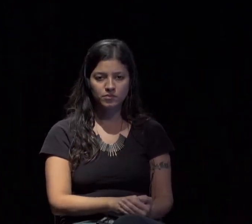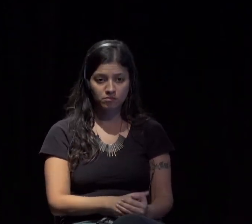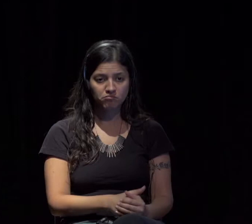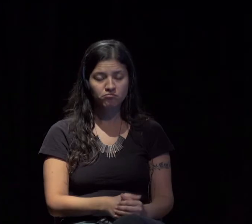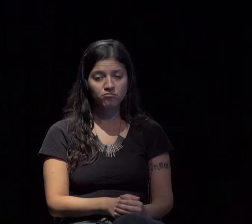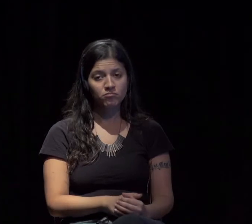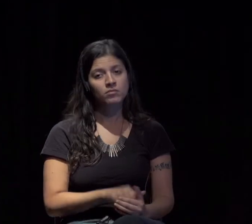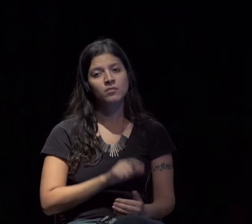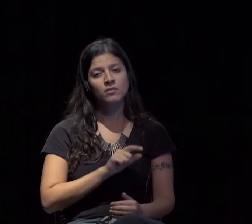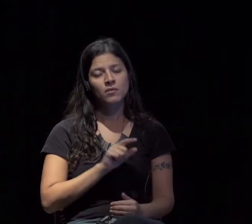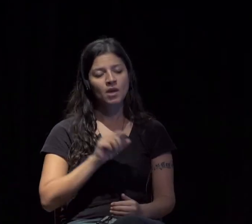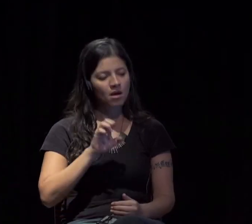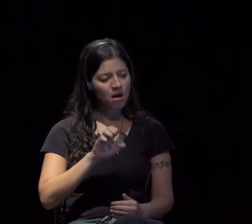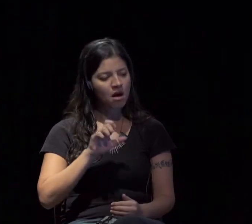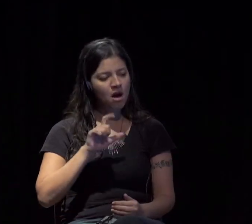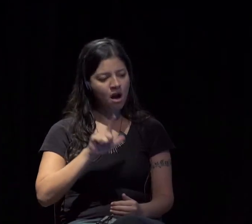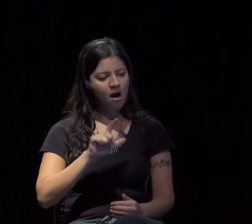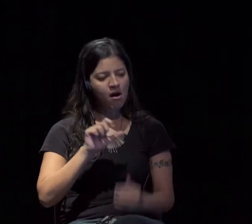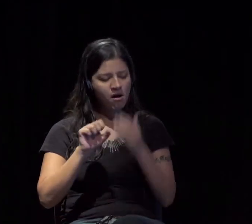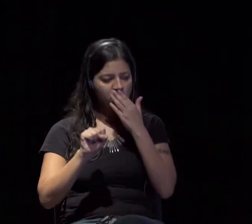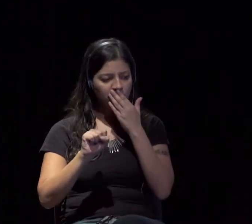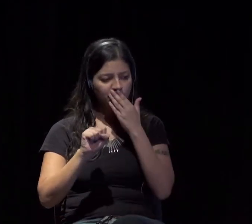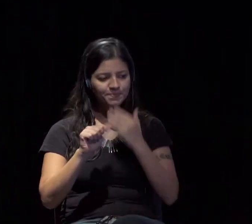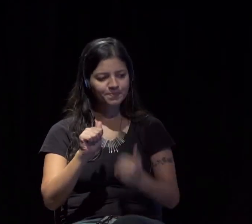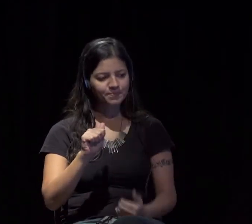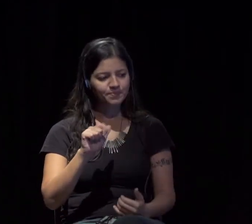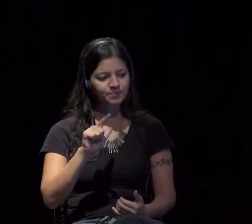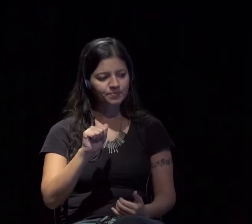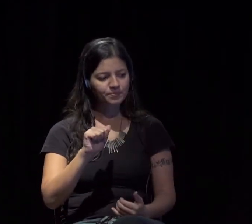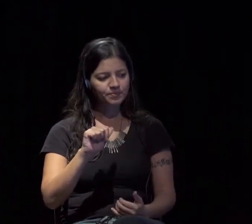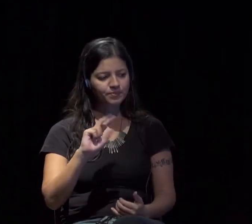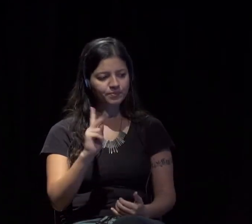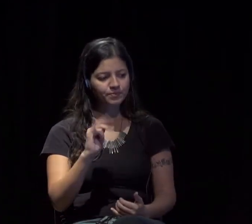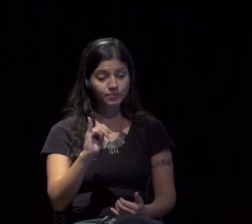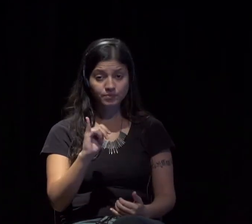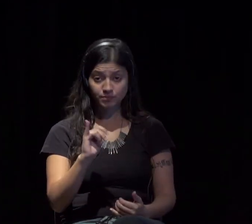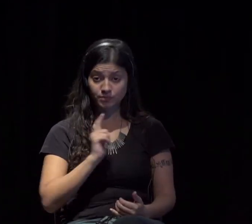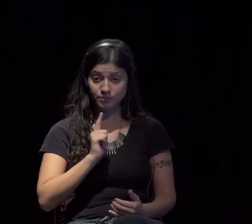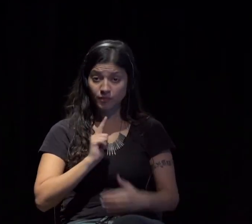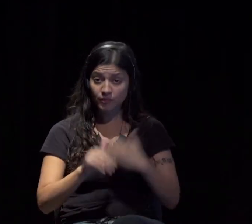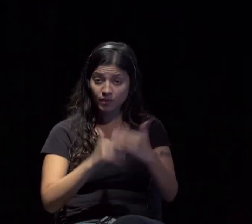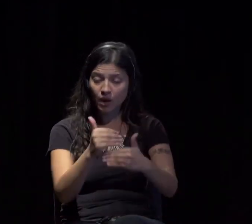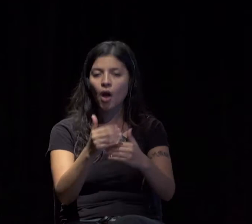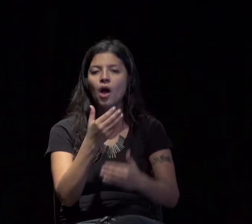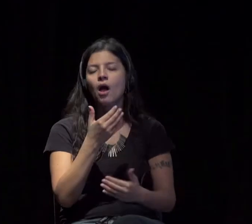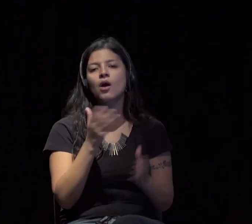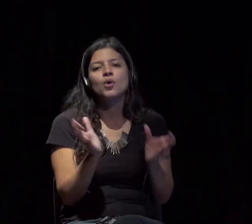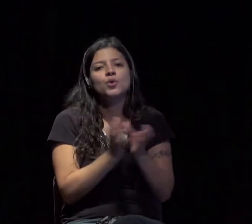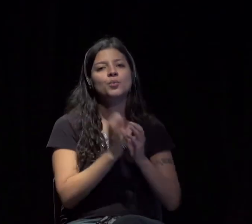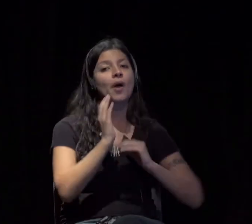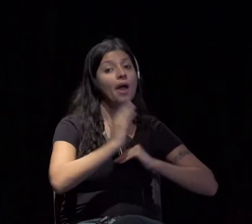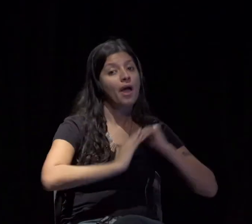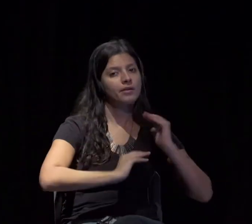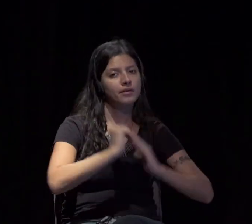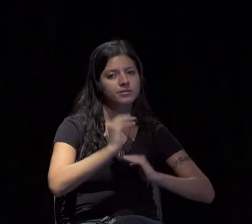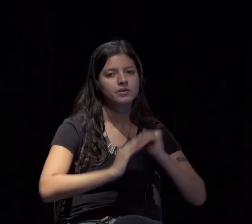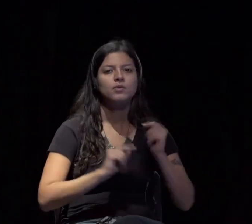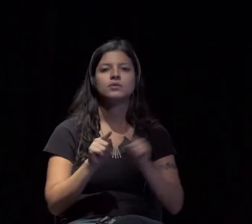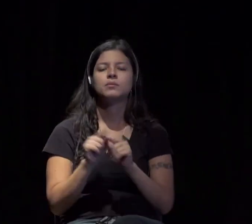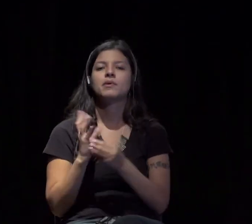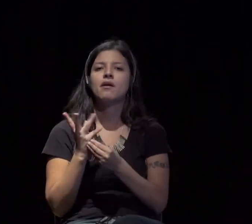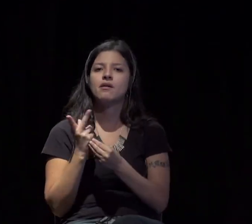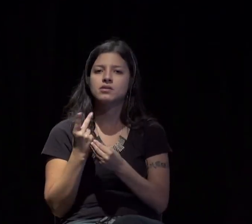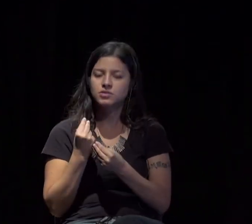observed workmen and craftsmen and indigenous music performances that apprised him of